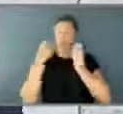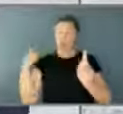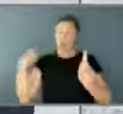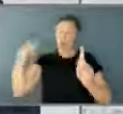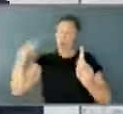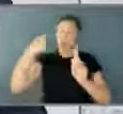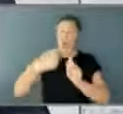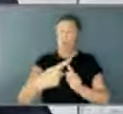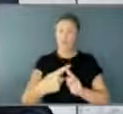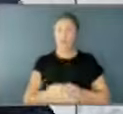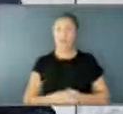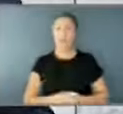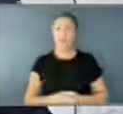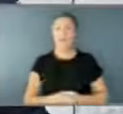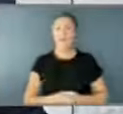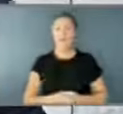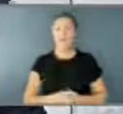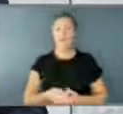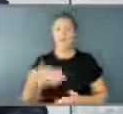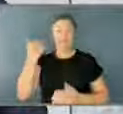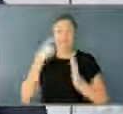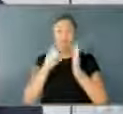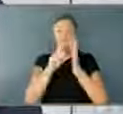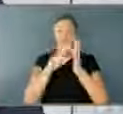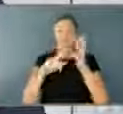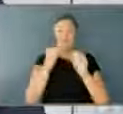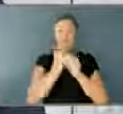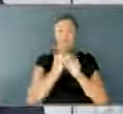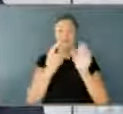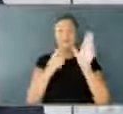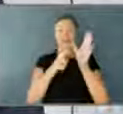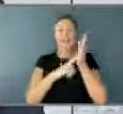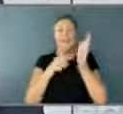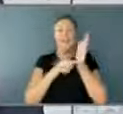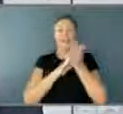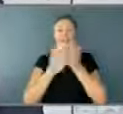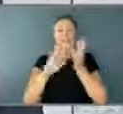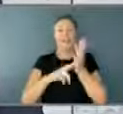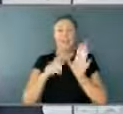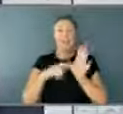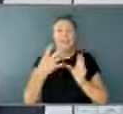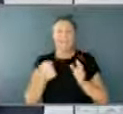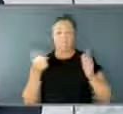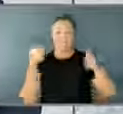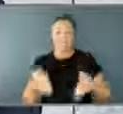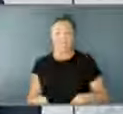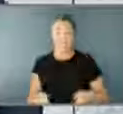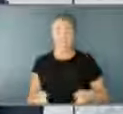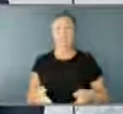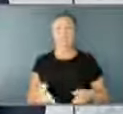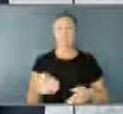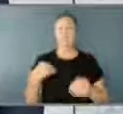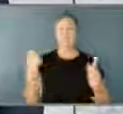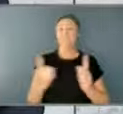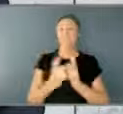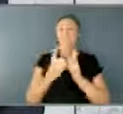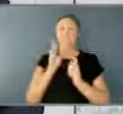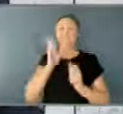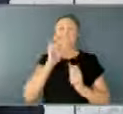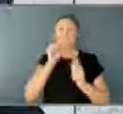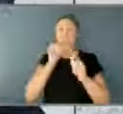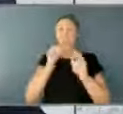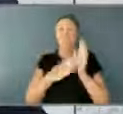at Doug Anthony's funeral the other day, and he reminded me that it was 20 years ago in September when